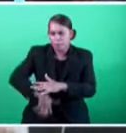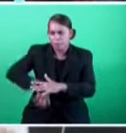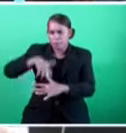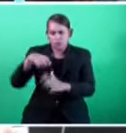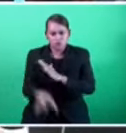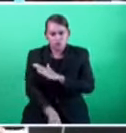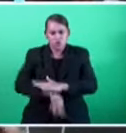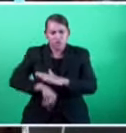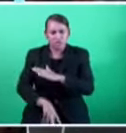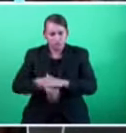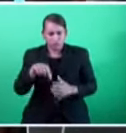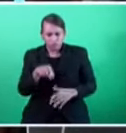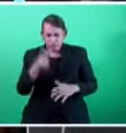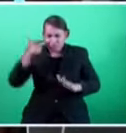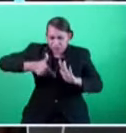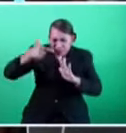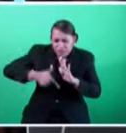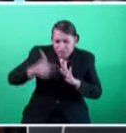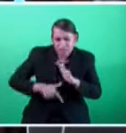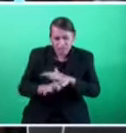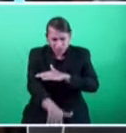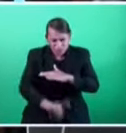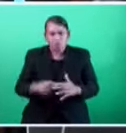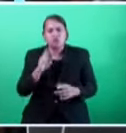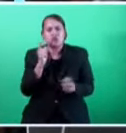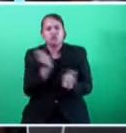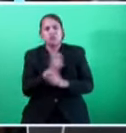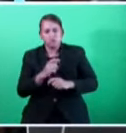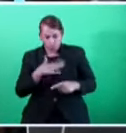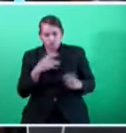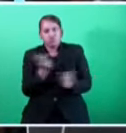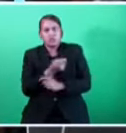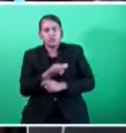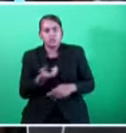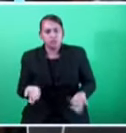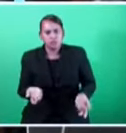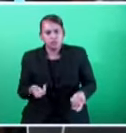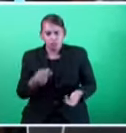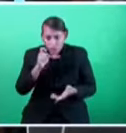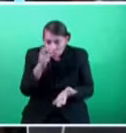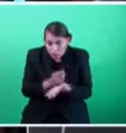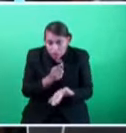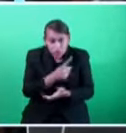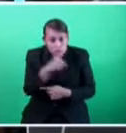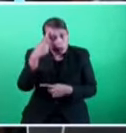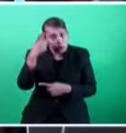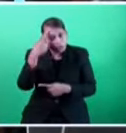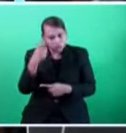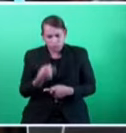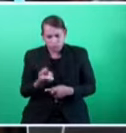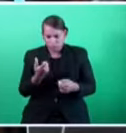changing the structure and nature of the waterways, because the idea of any extraction is to restore the waterways